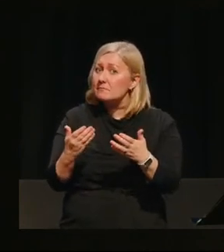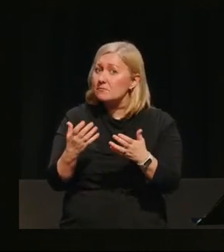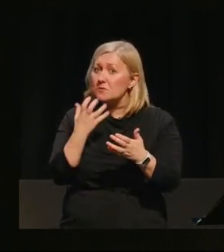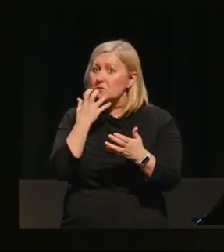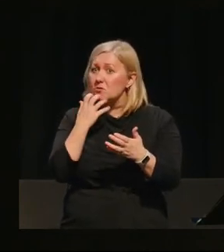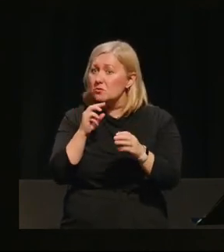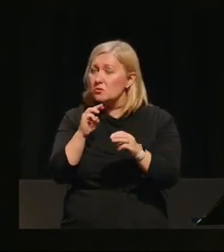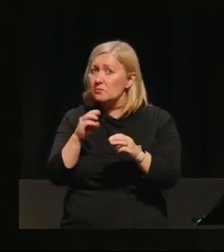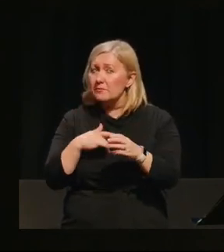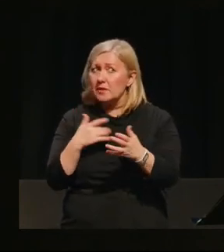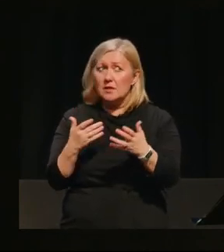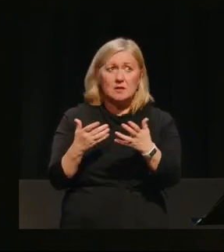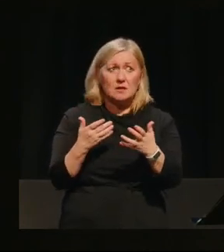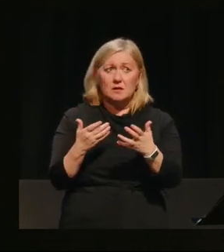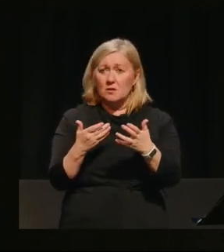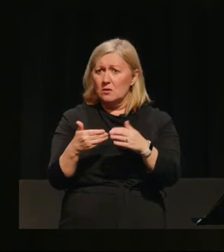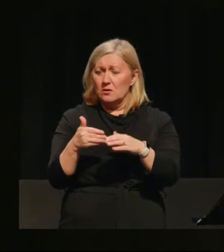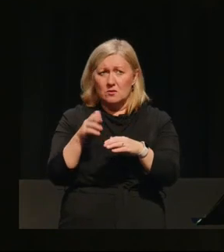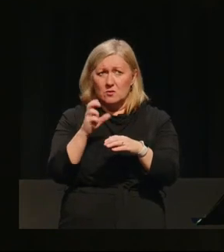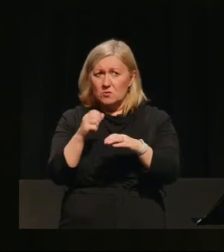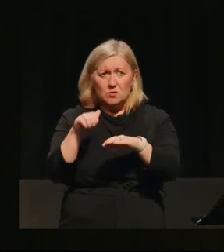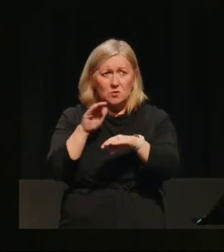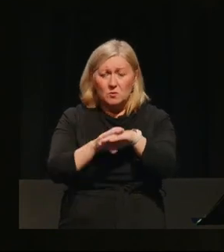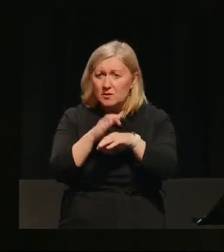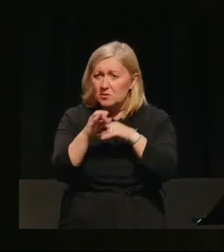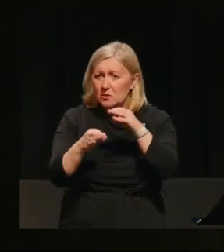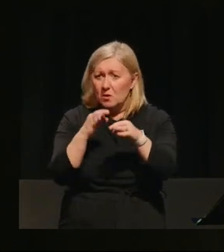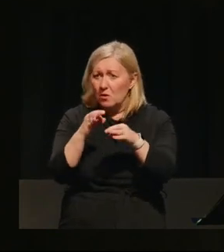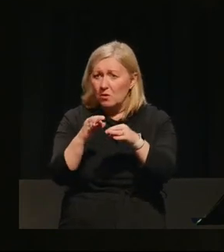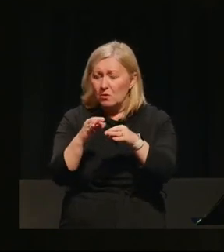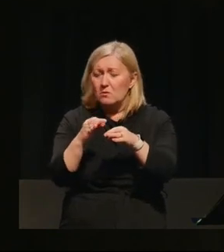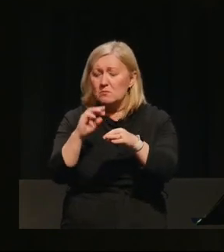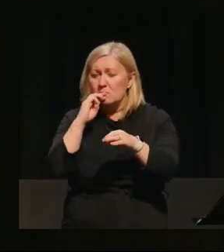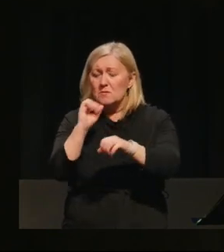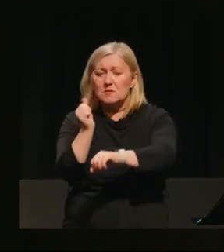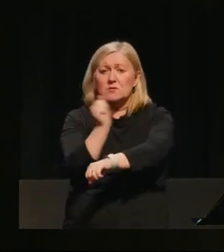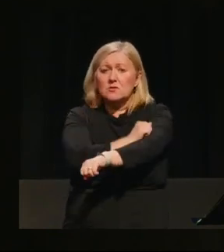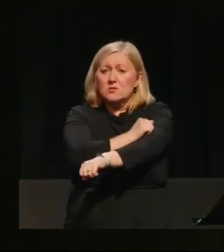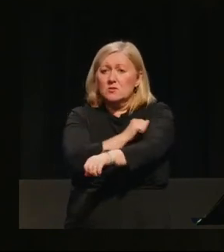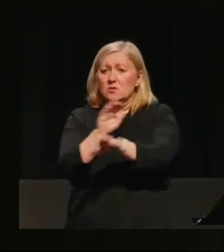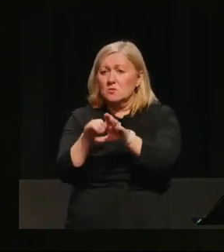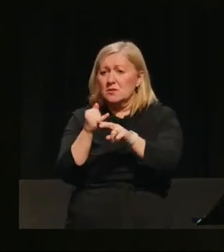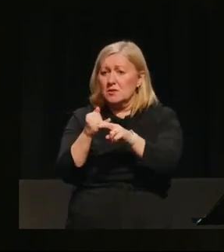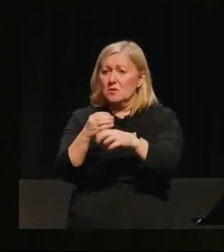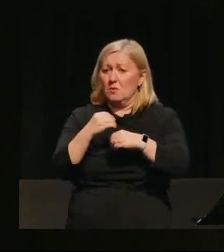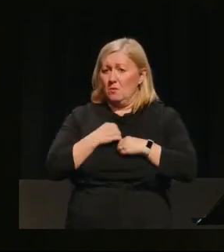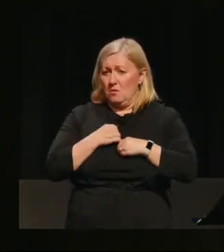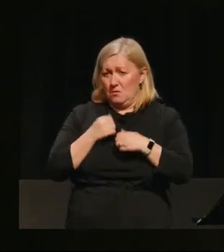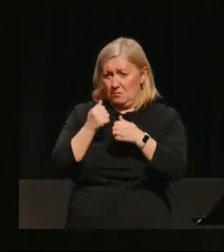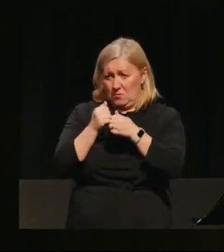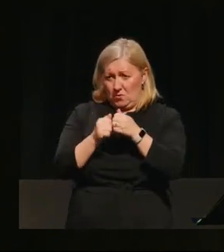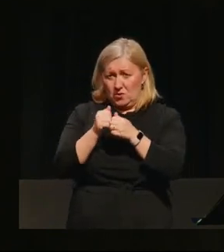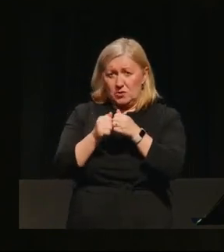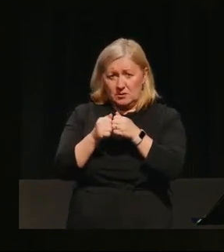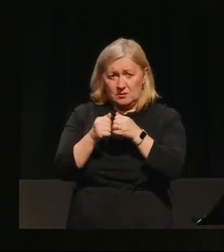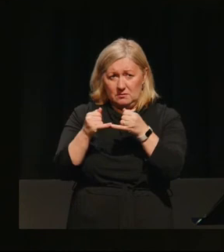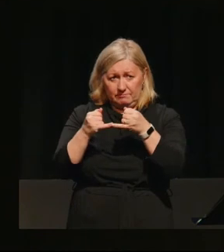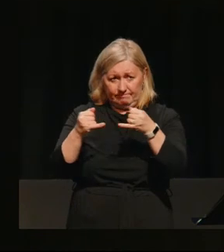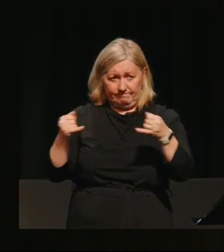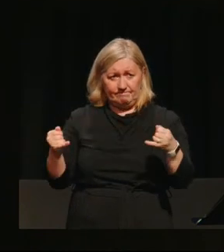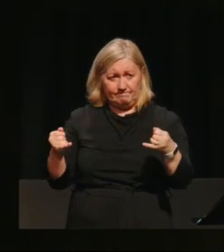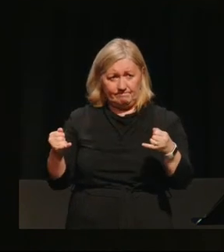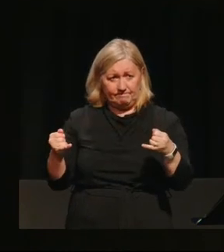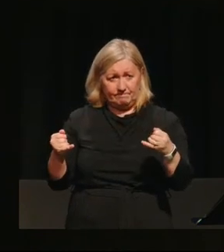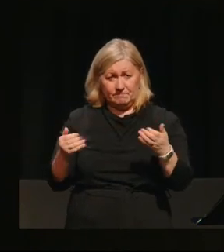Jews found themselves trapped within their own borders. Today, people are